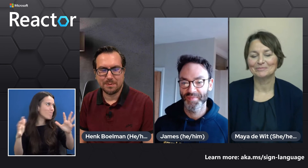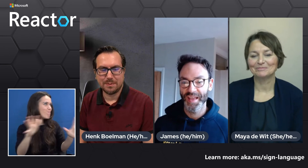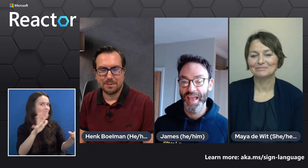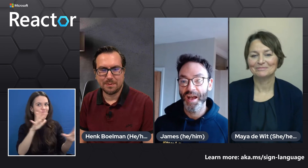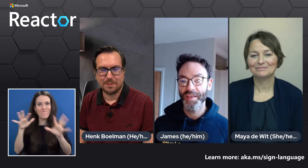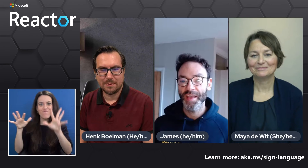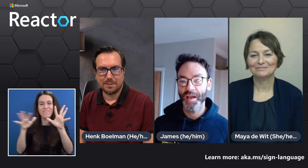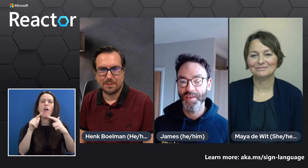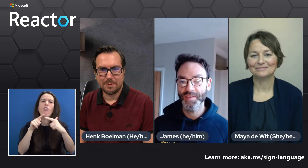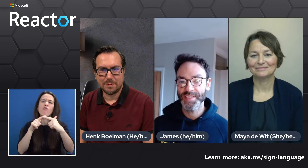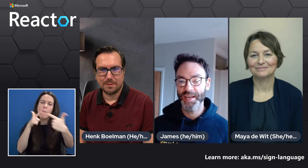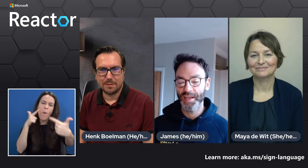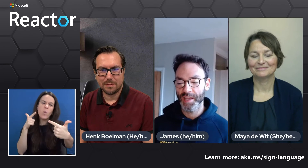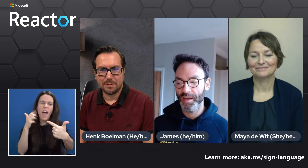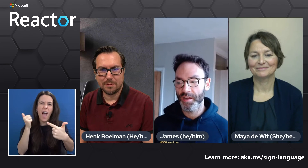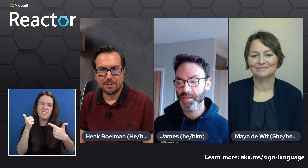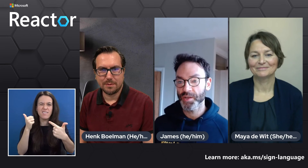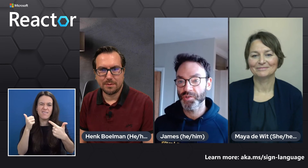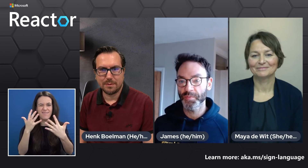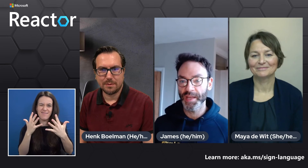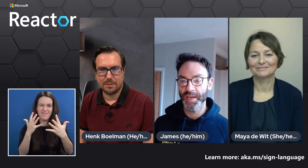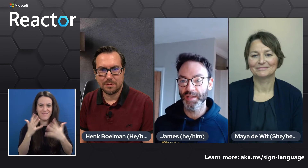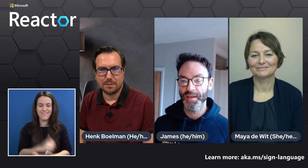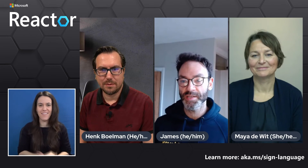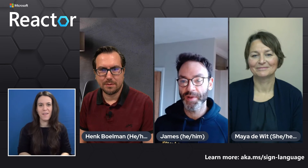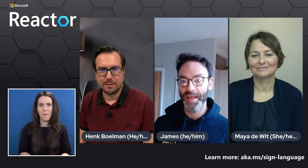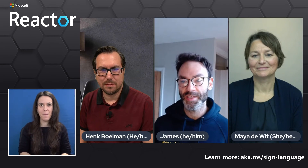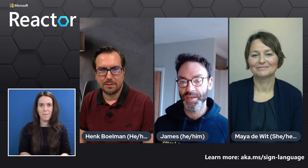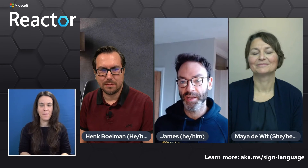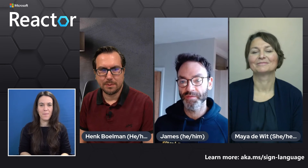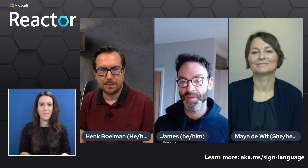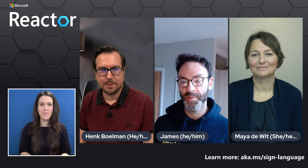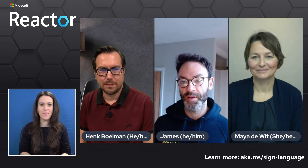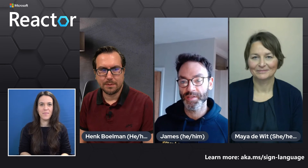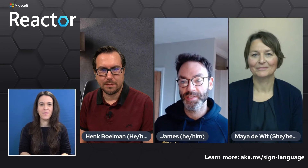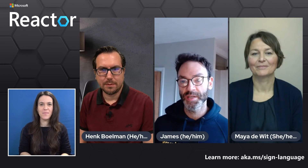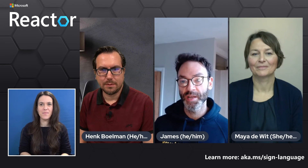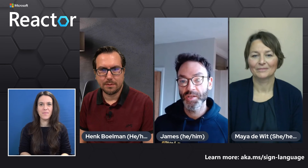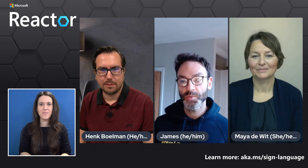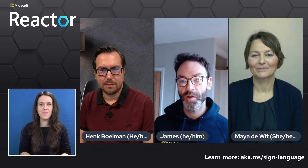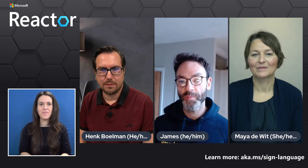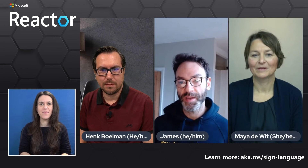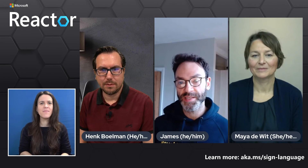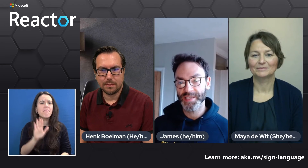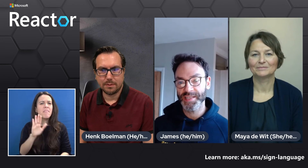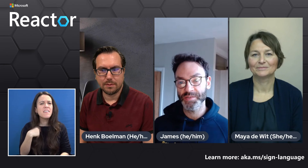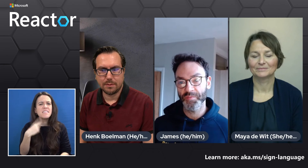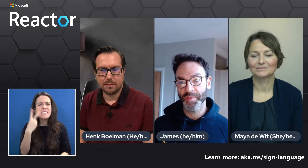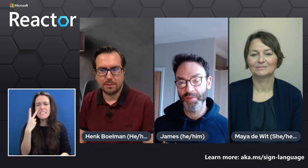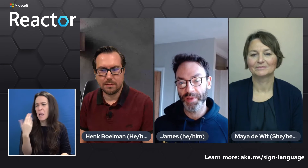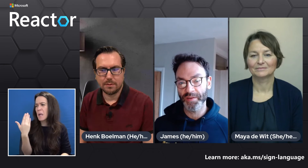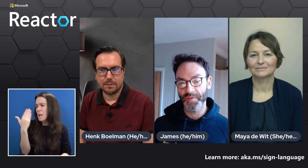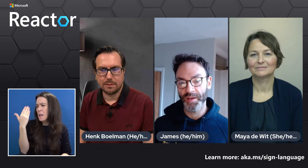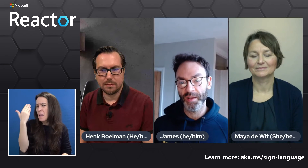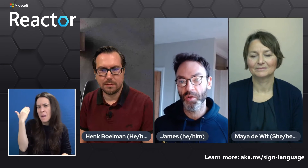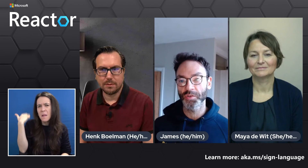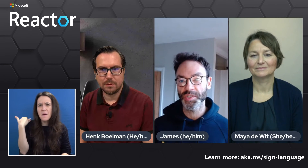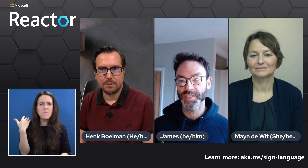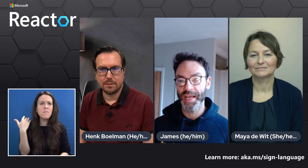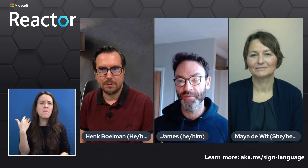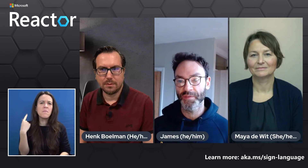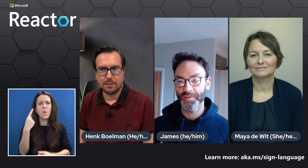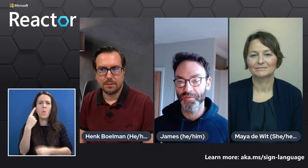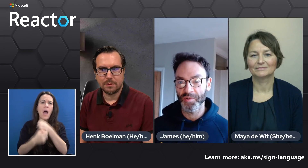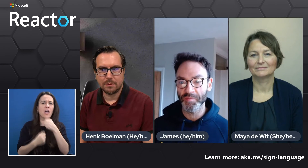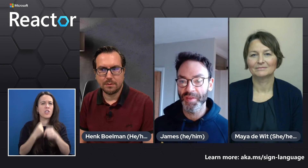Yeah. I've even seen it in social media as well, actually. Over the past 12 months, there seems to have been a bit of a